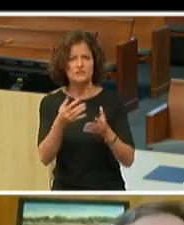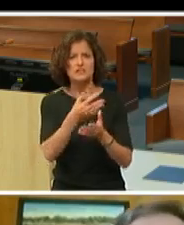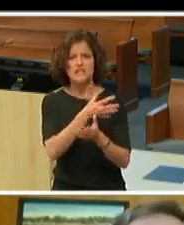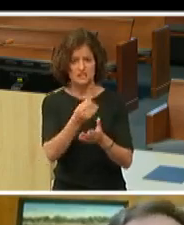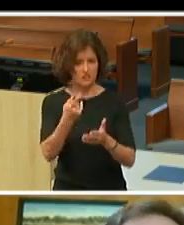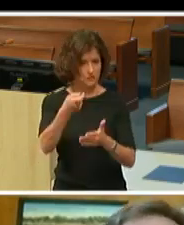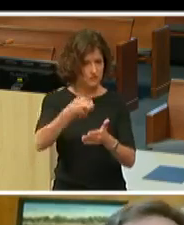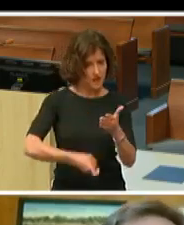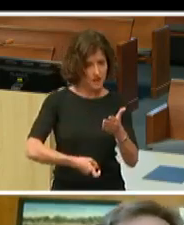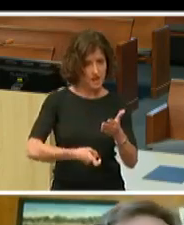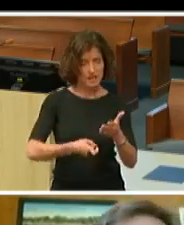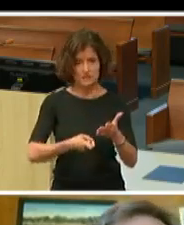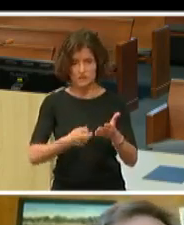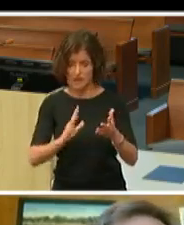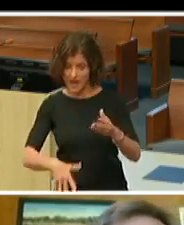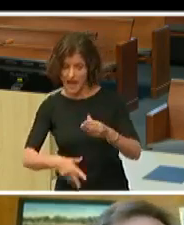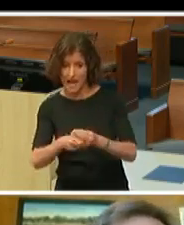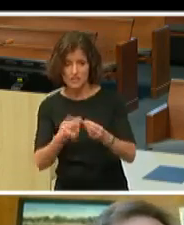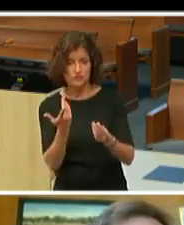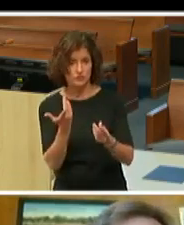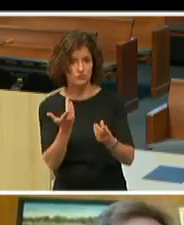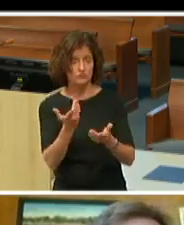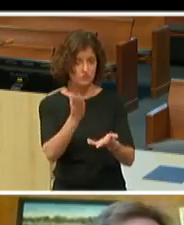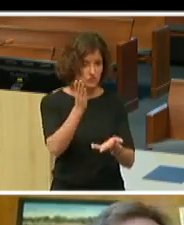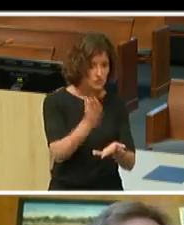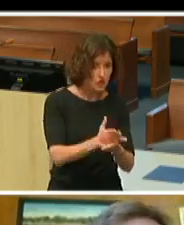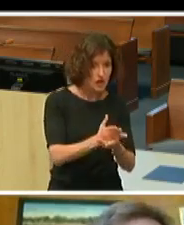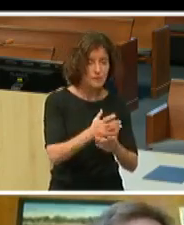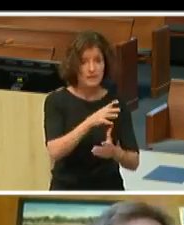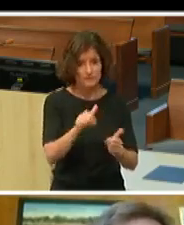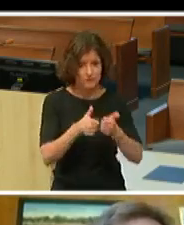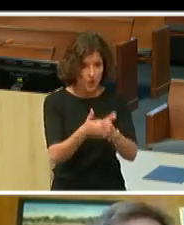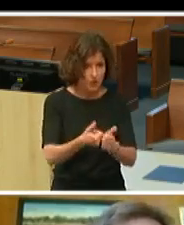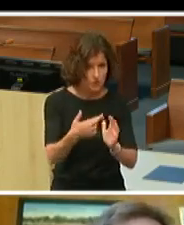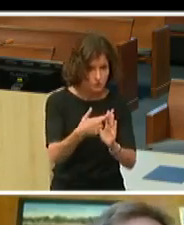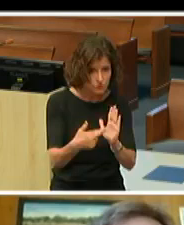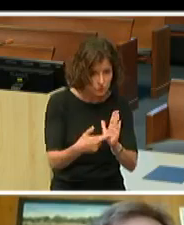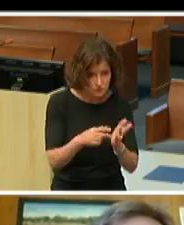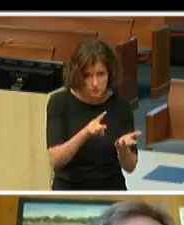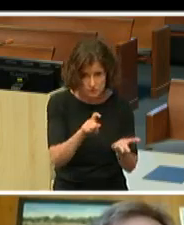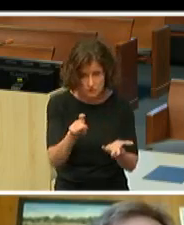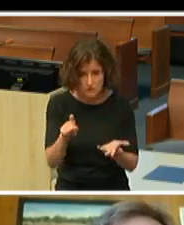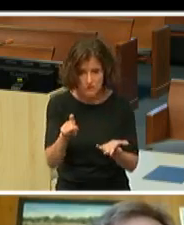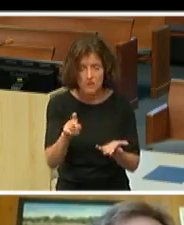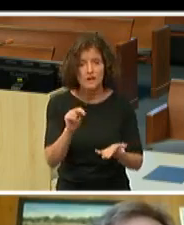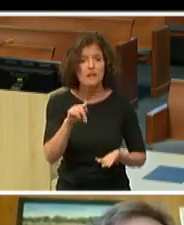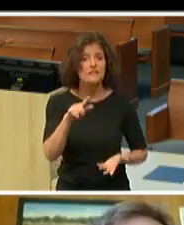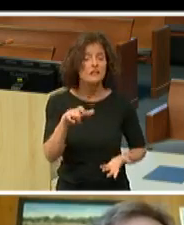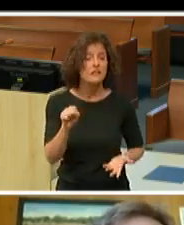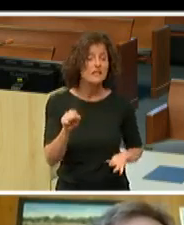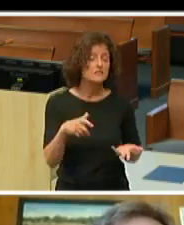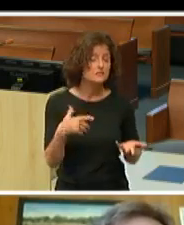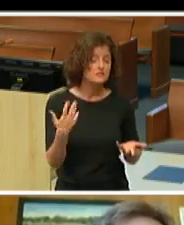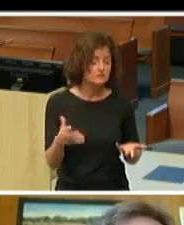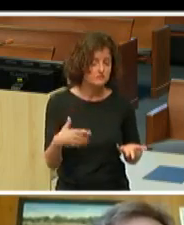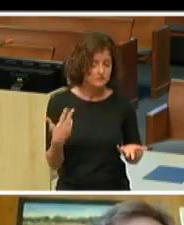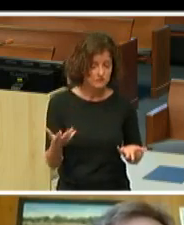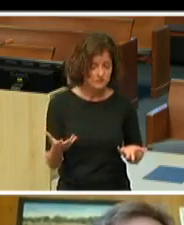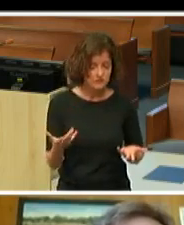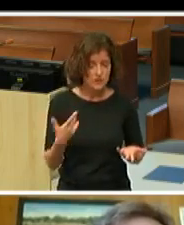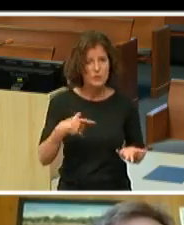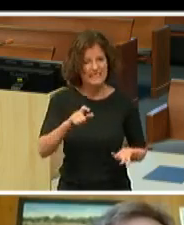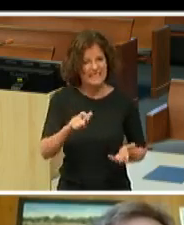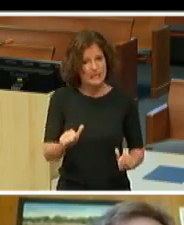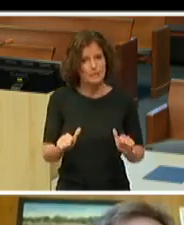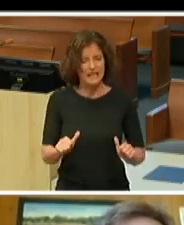cases, encourage them to shut down or do the right thing, unless, well, I mean, to what we need is the ability to